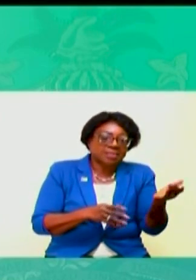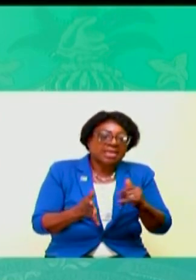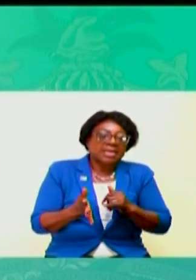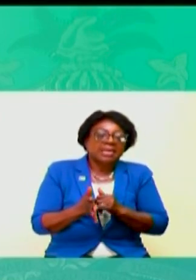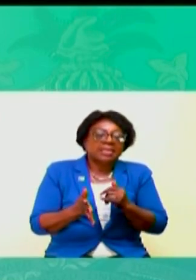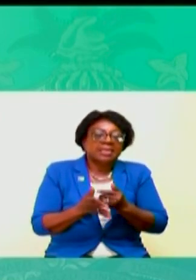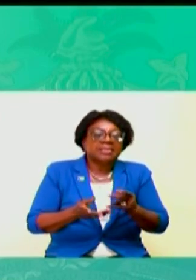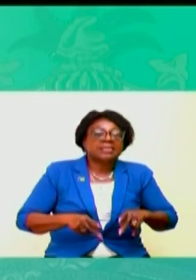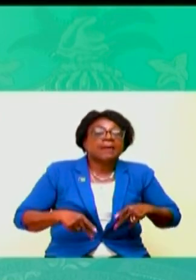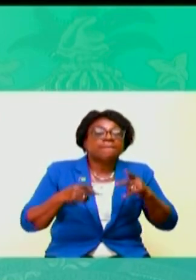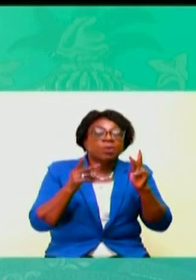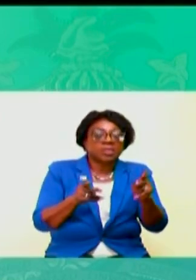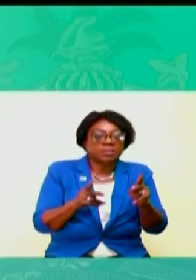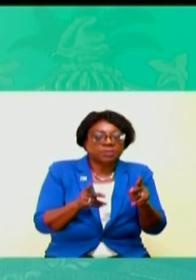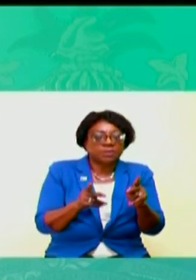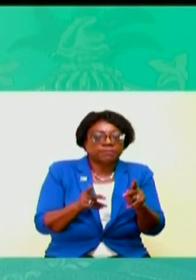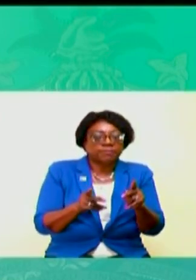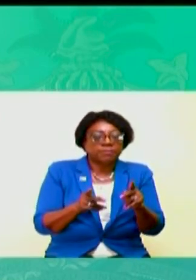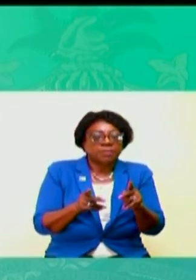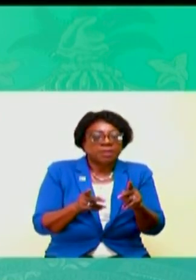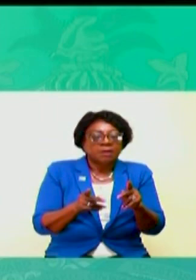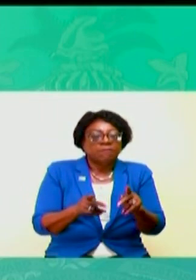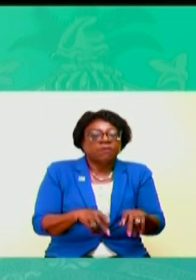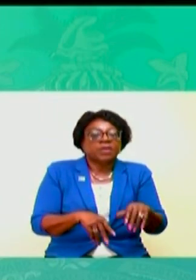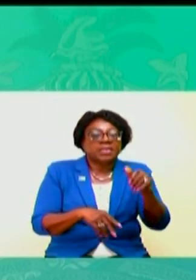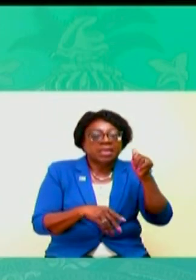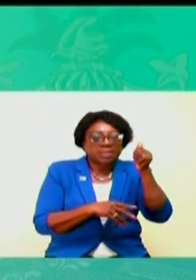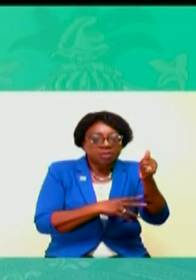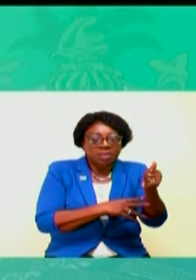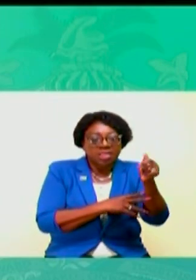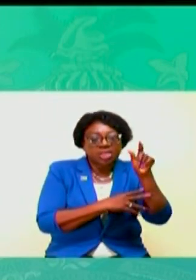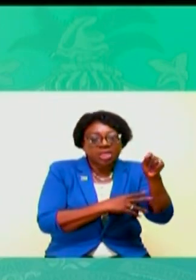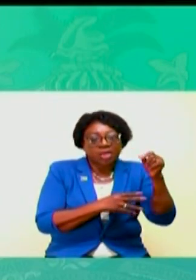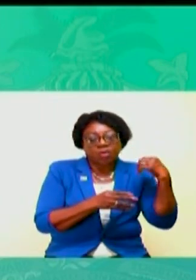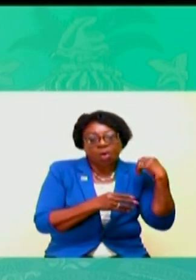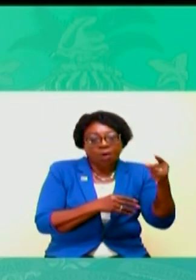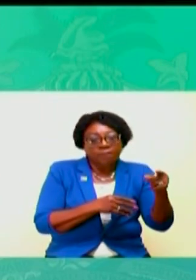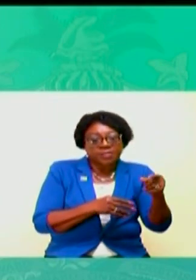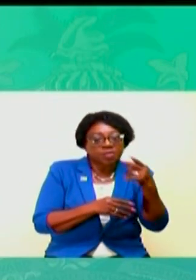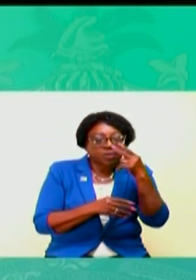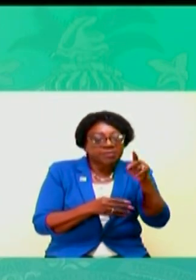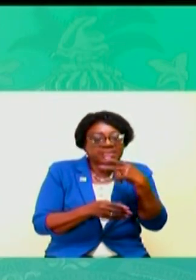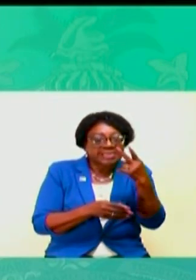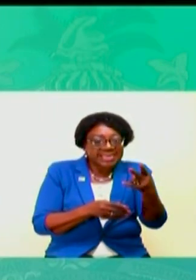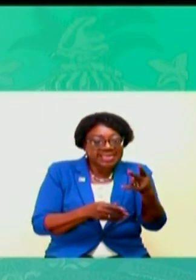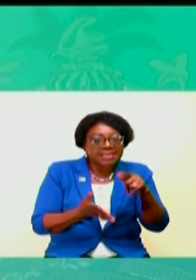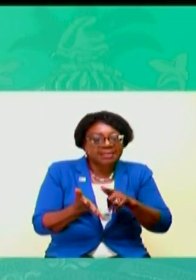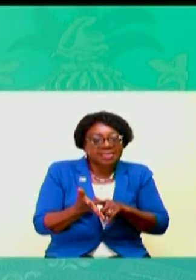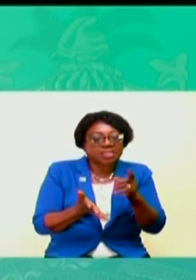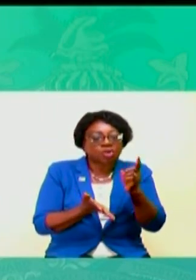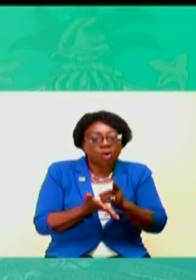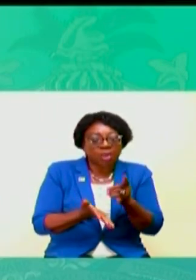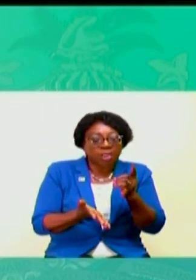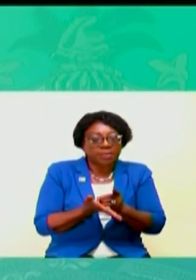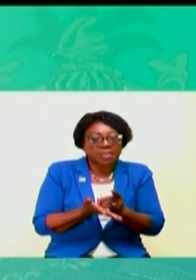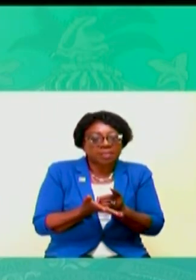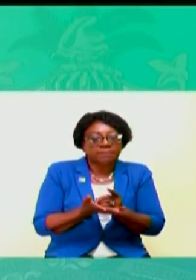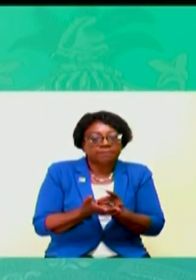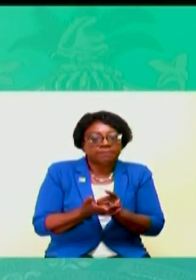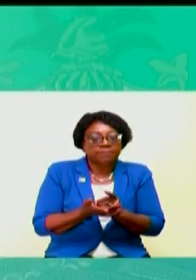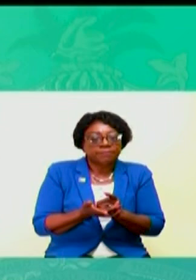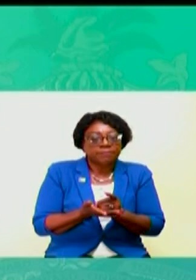impossible. It is impossible for the Attorney General Office to have seen this document. It is impossible for the Ministry of